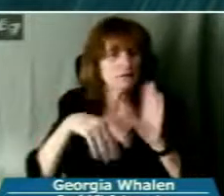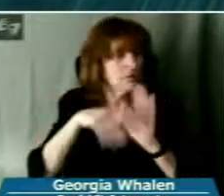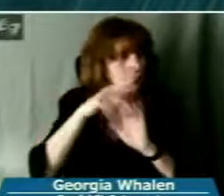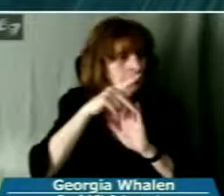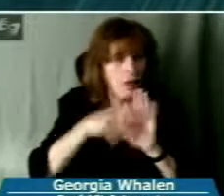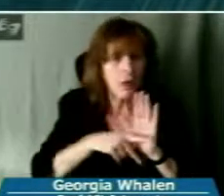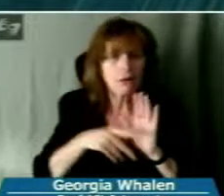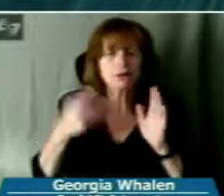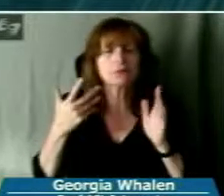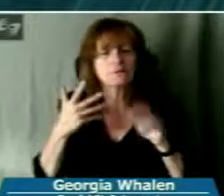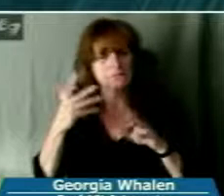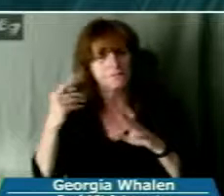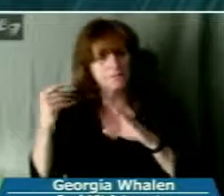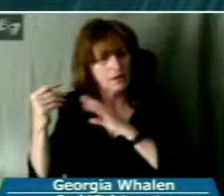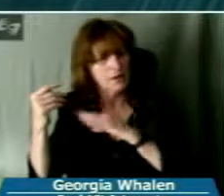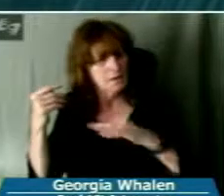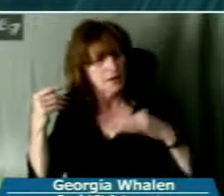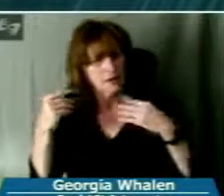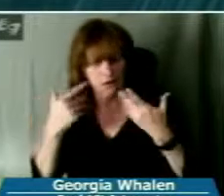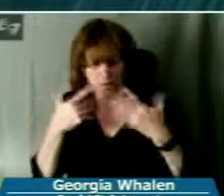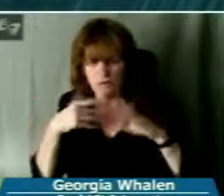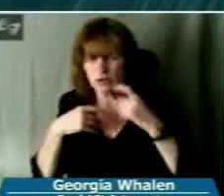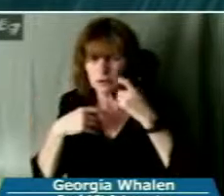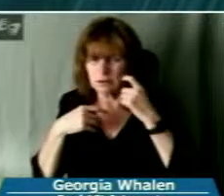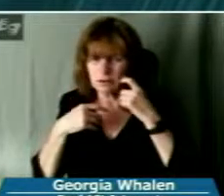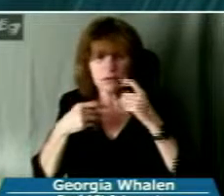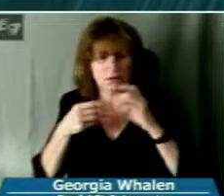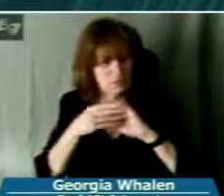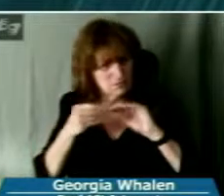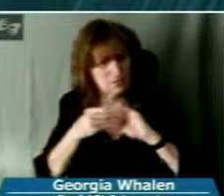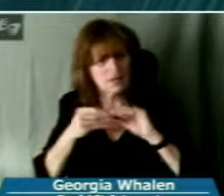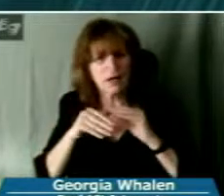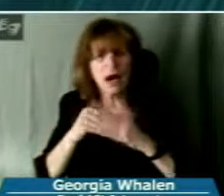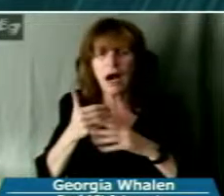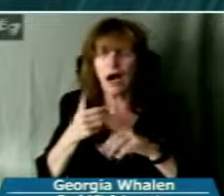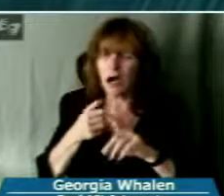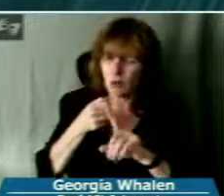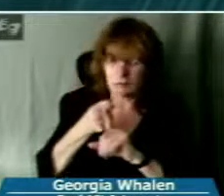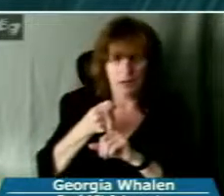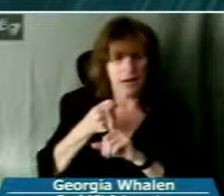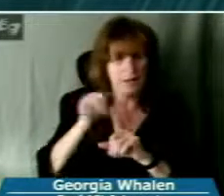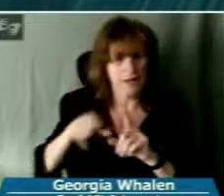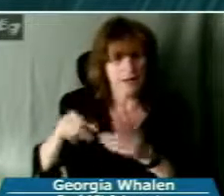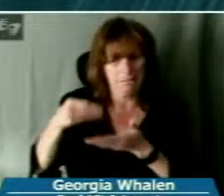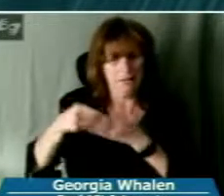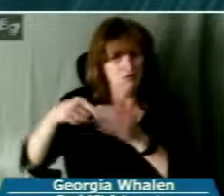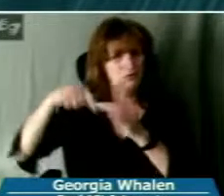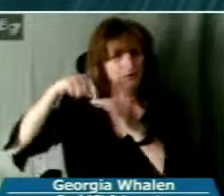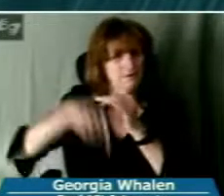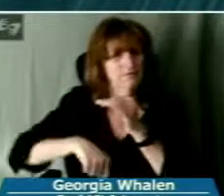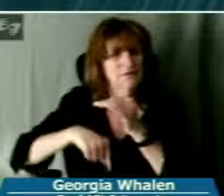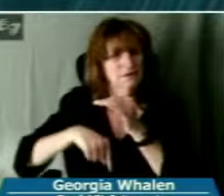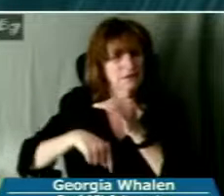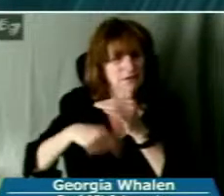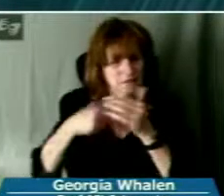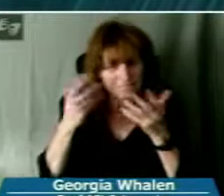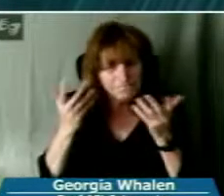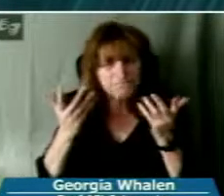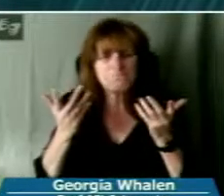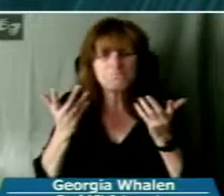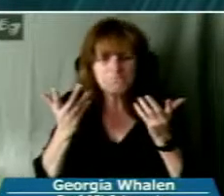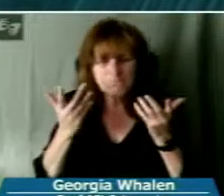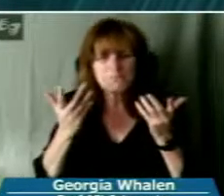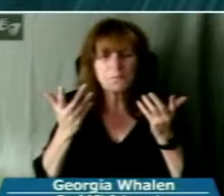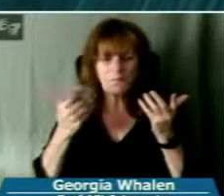just mentioned, that are going to have budget implications, as well as just looking at all that's going to go into the way